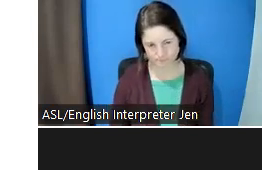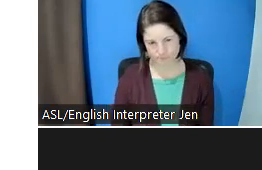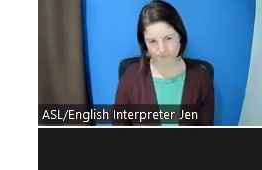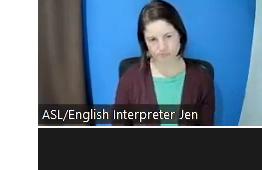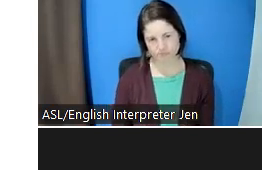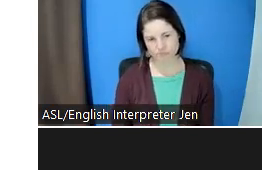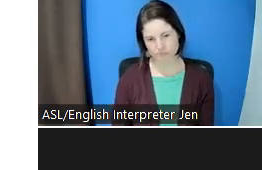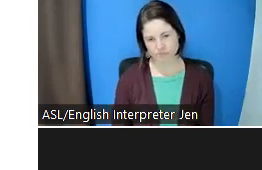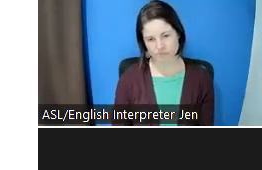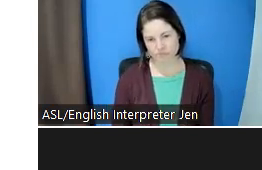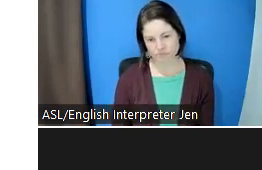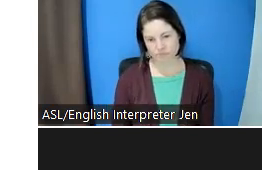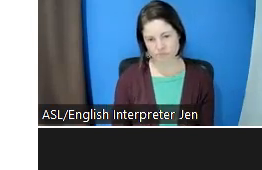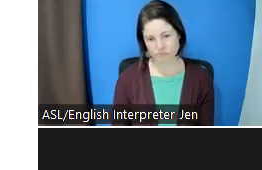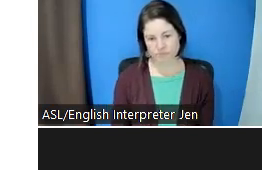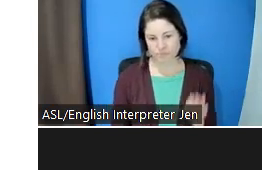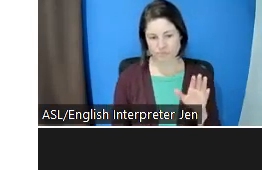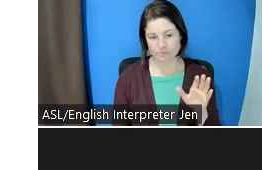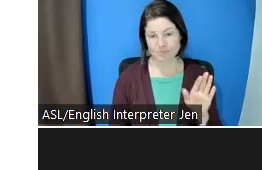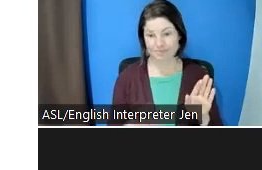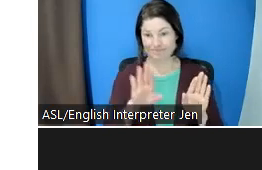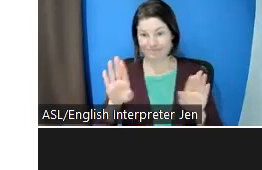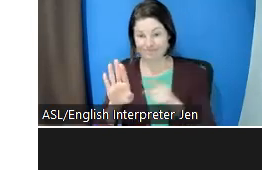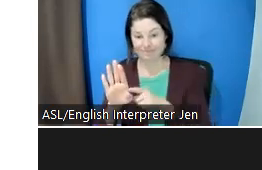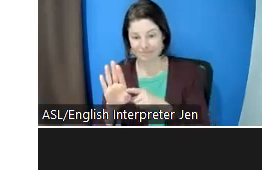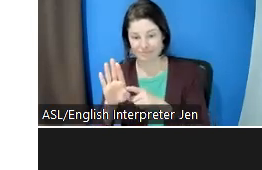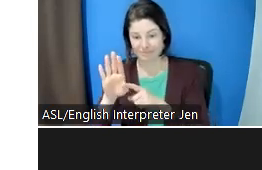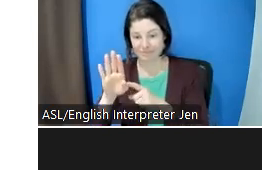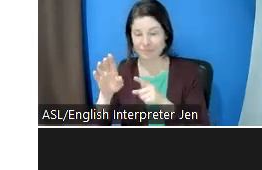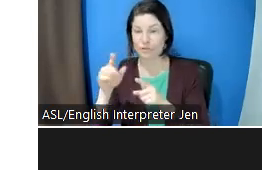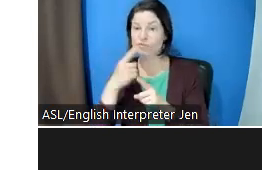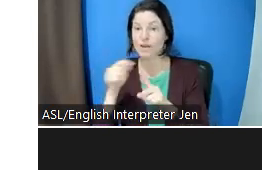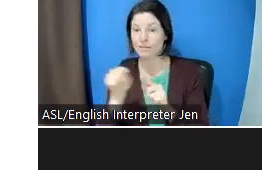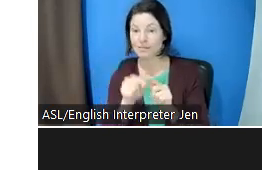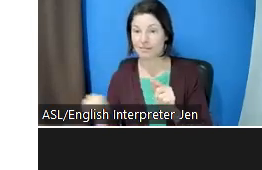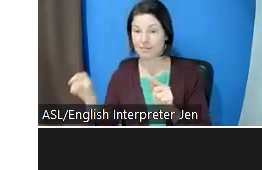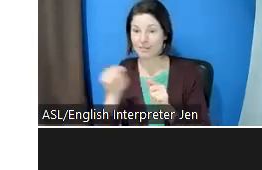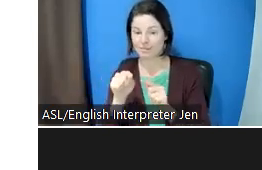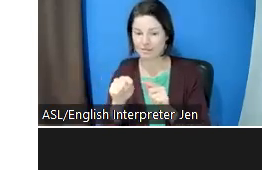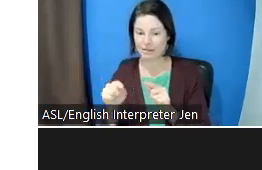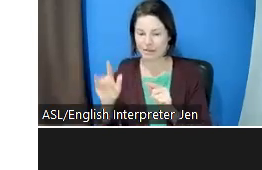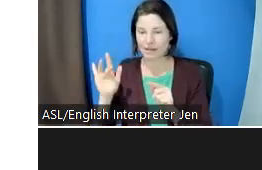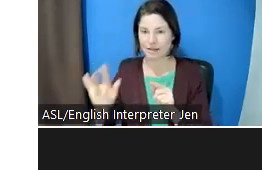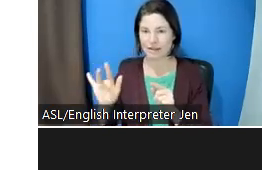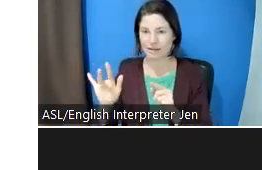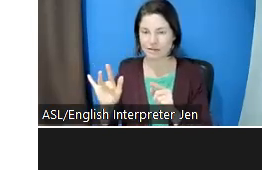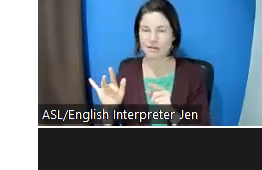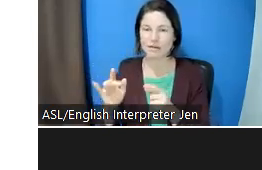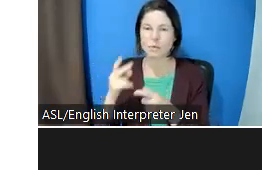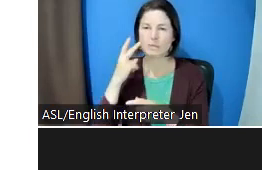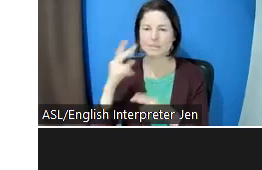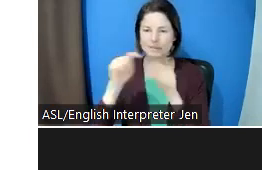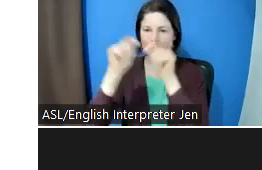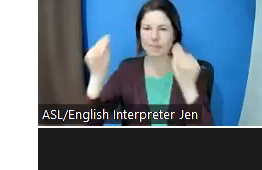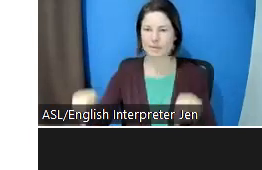the project website. You can click on this link here, and this will provide a letter of support